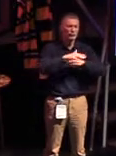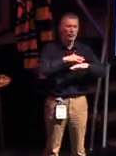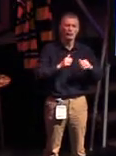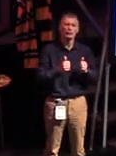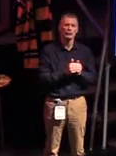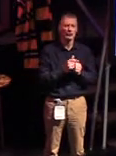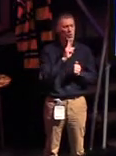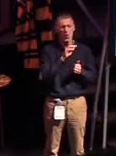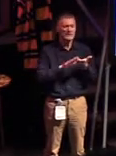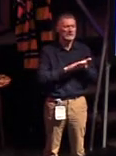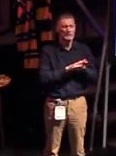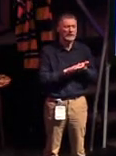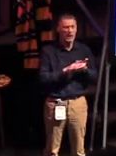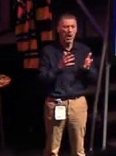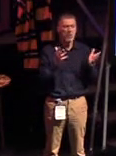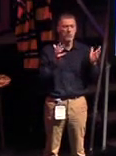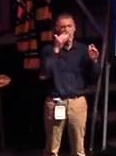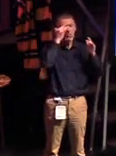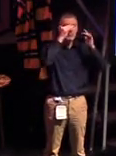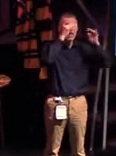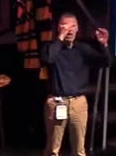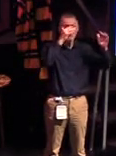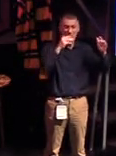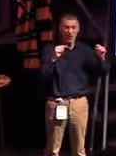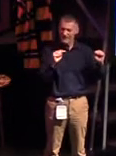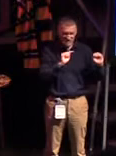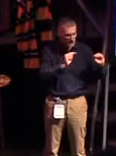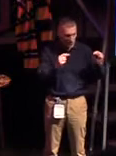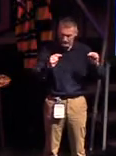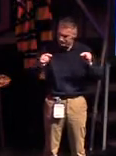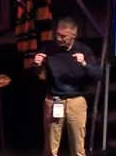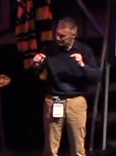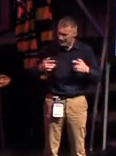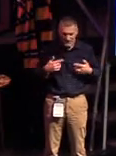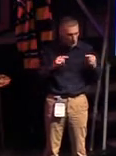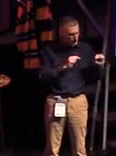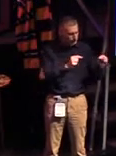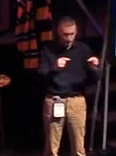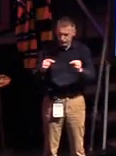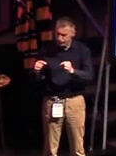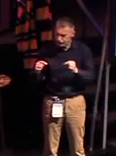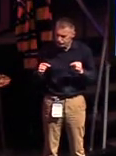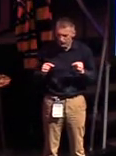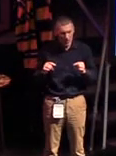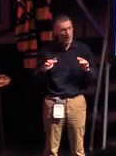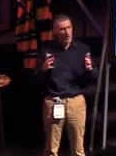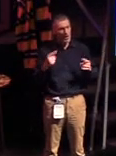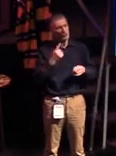So we have a lot to talk about. But coming back to the turmoil and the uncertainties